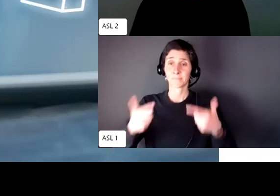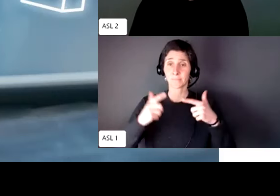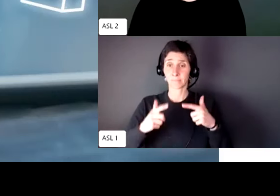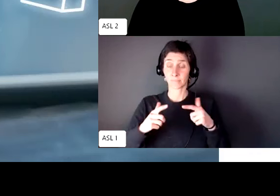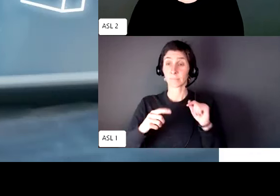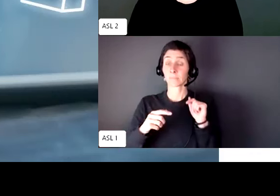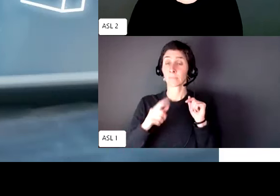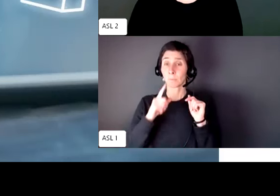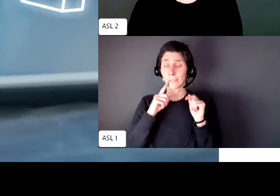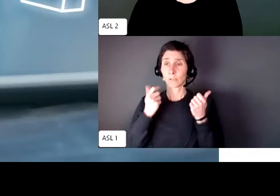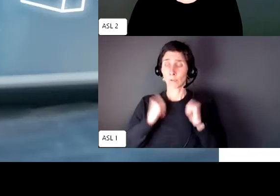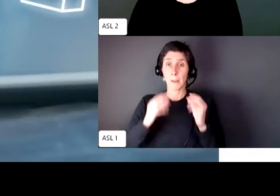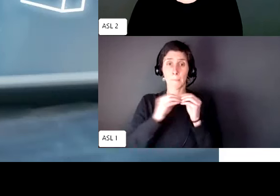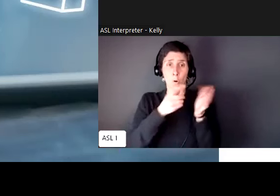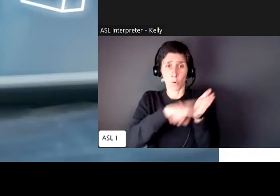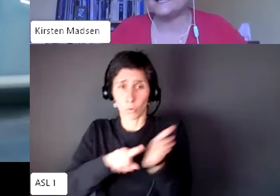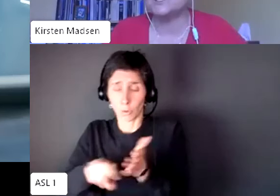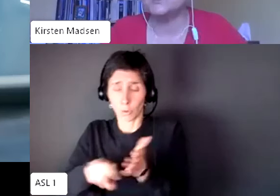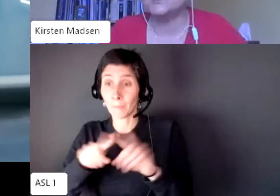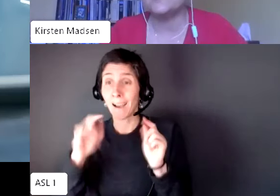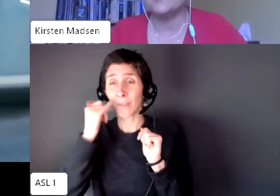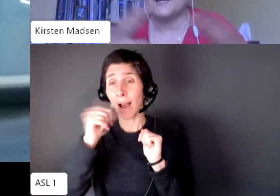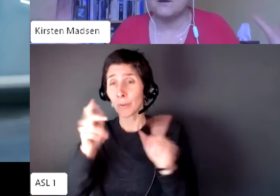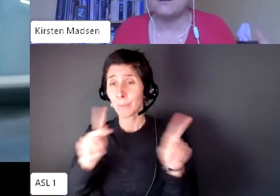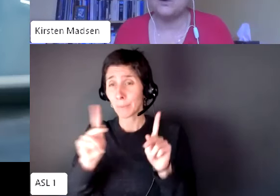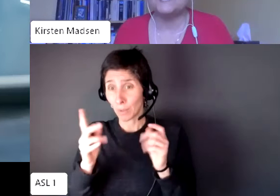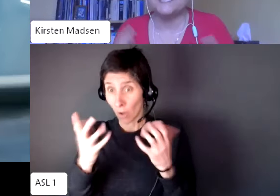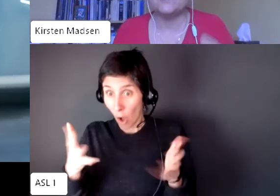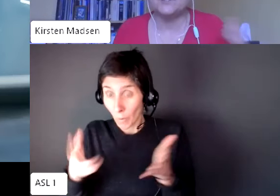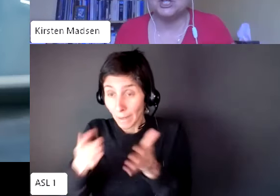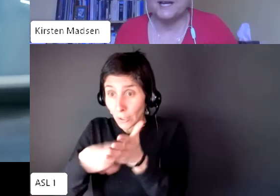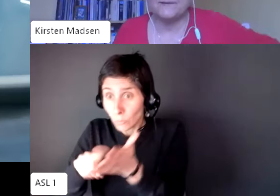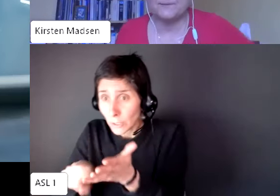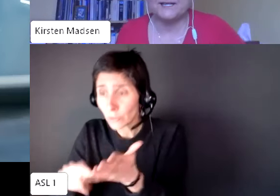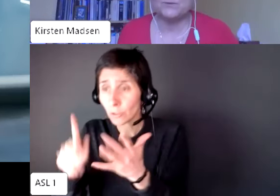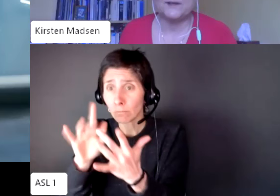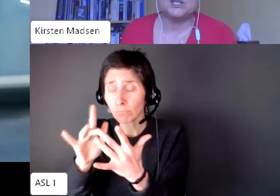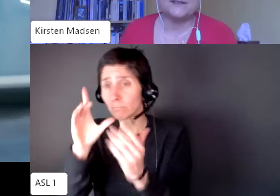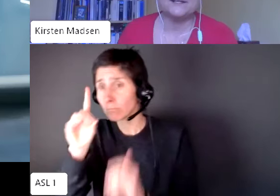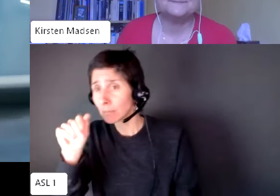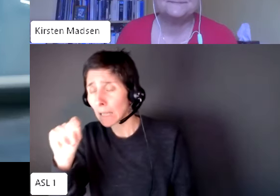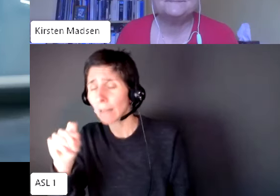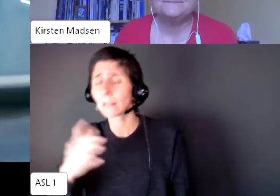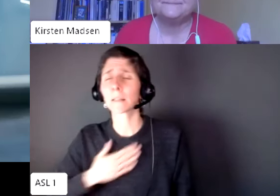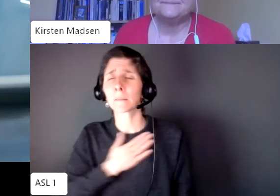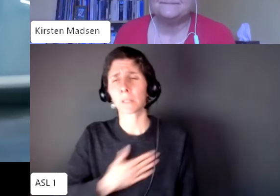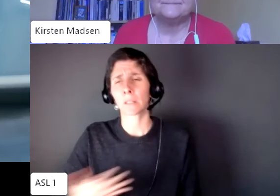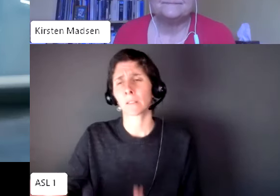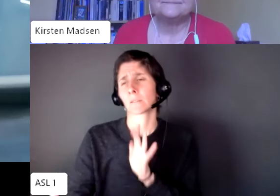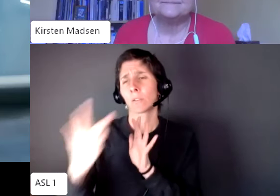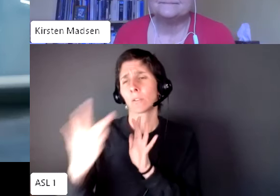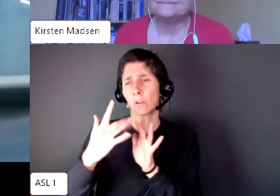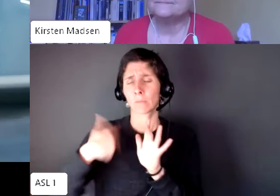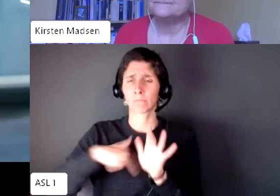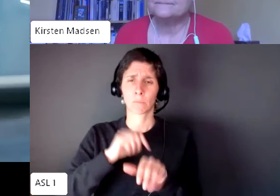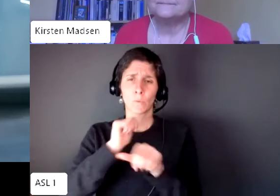that are working on projects, please contact us too, so that we can all work together to share information with each other. Great. There's just one